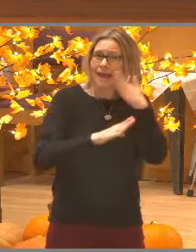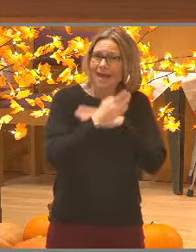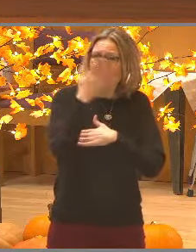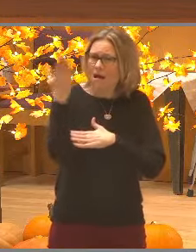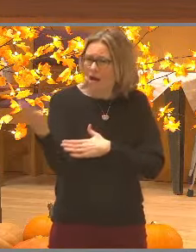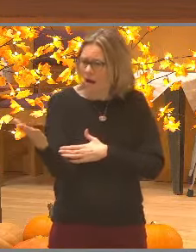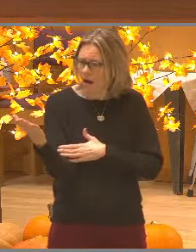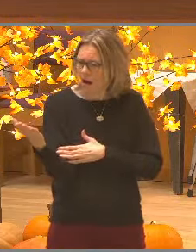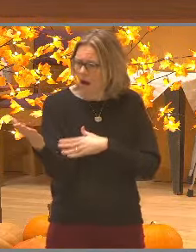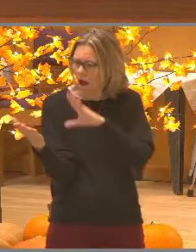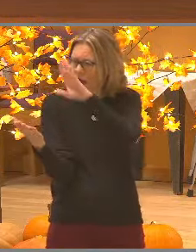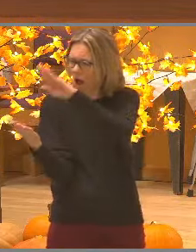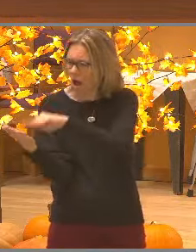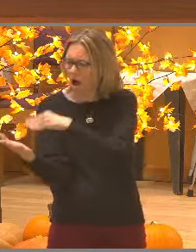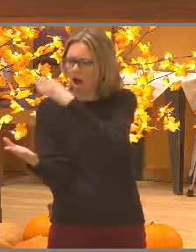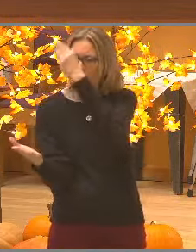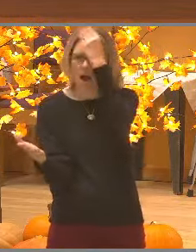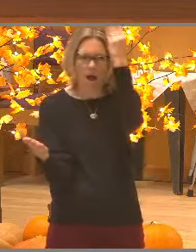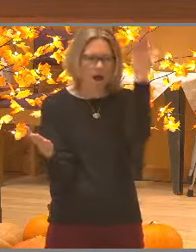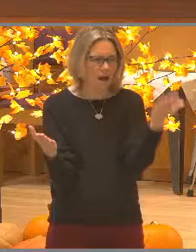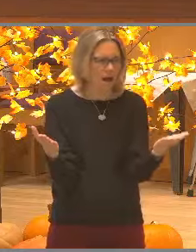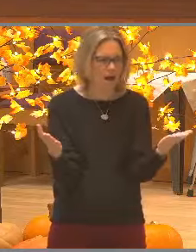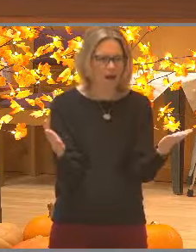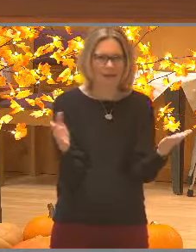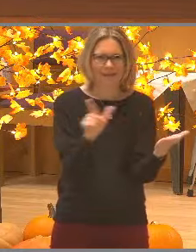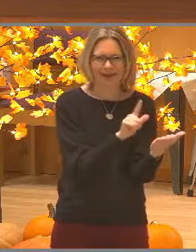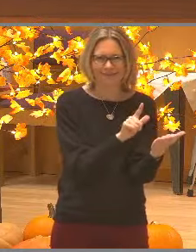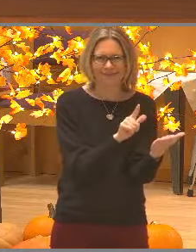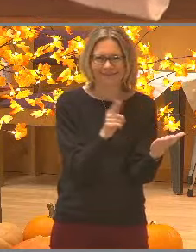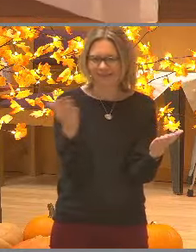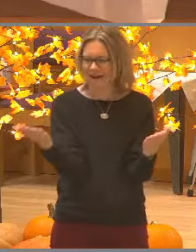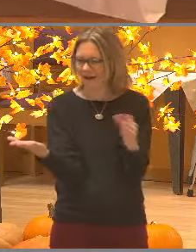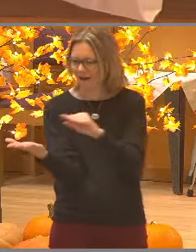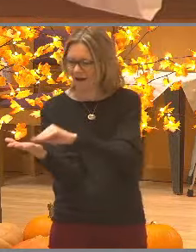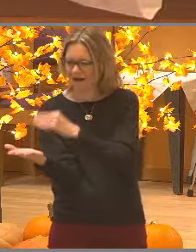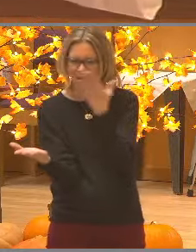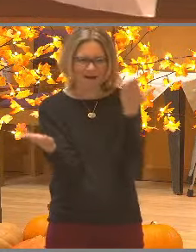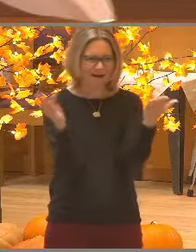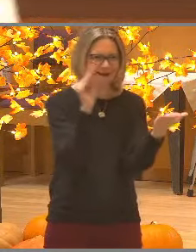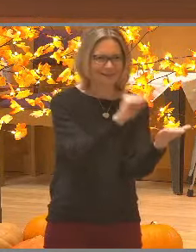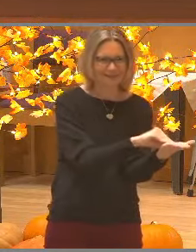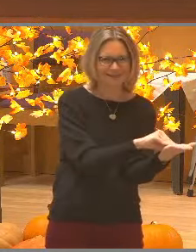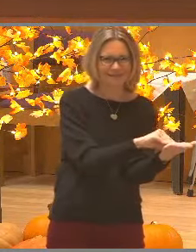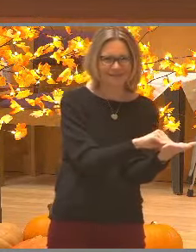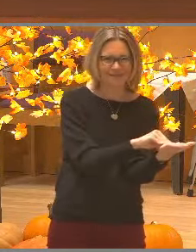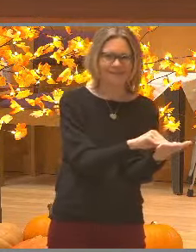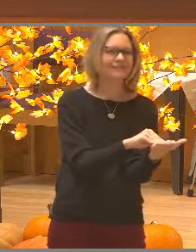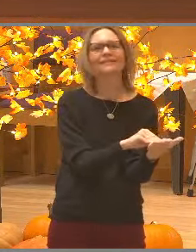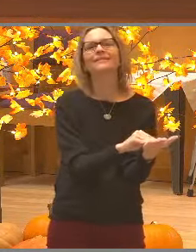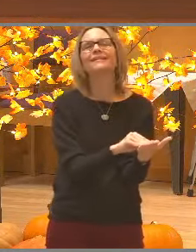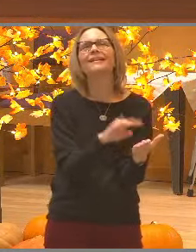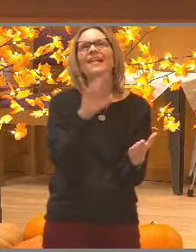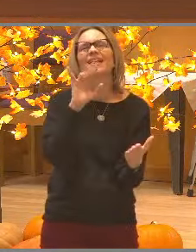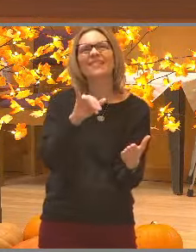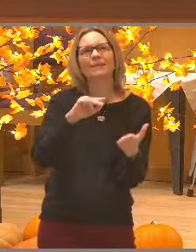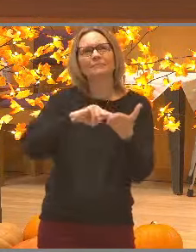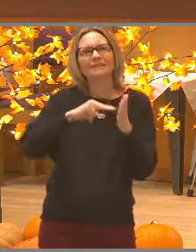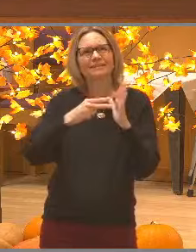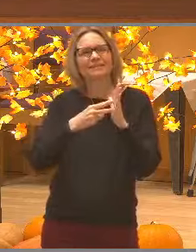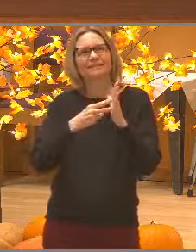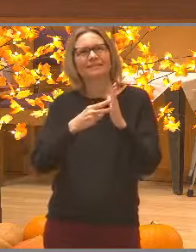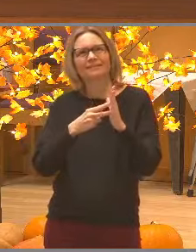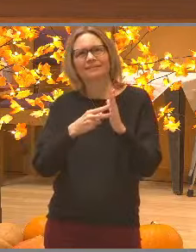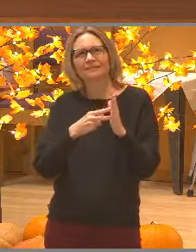very thing back into God's left hand. And what this tells me is